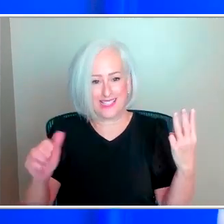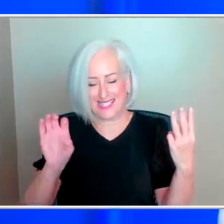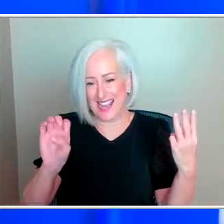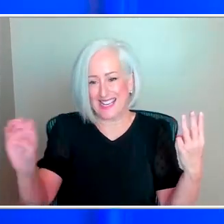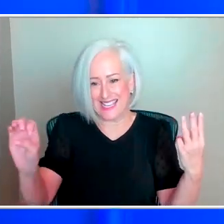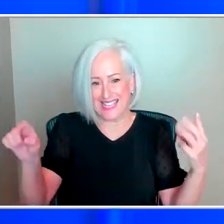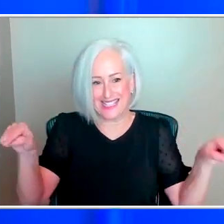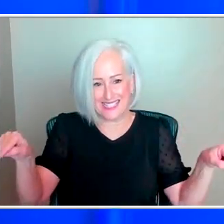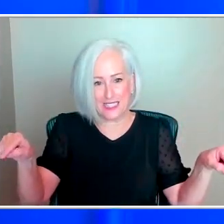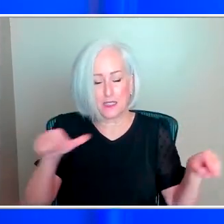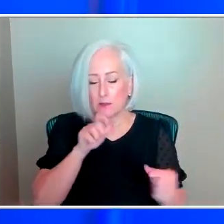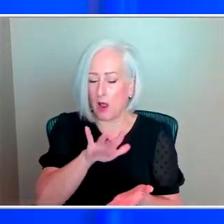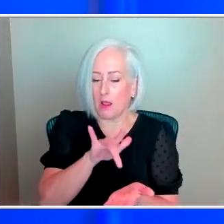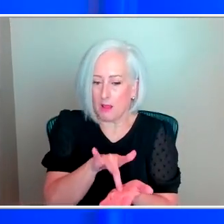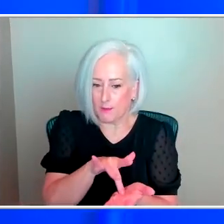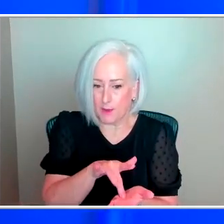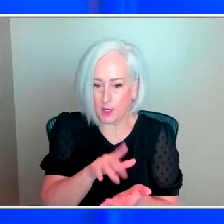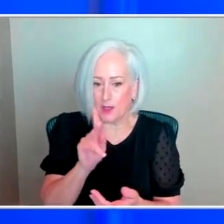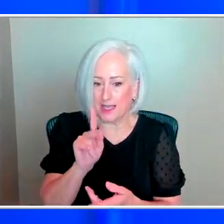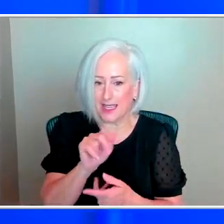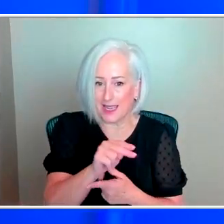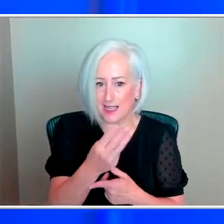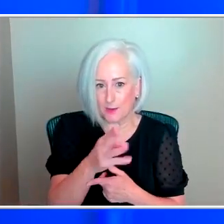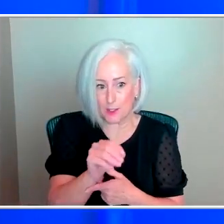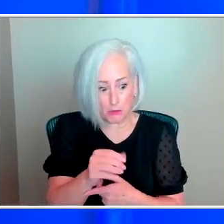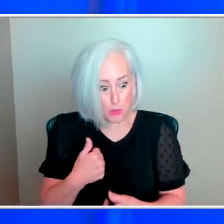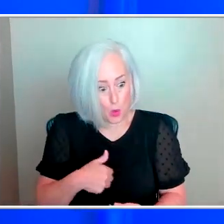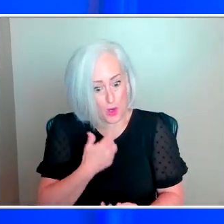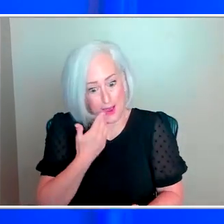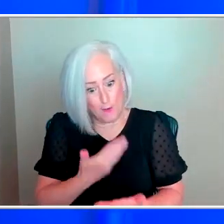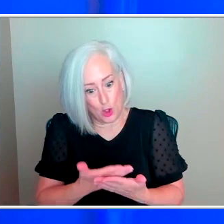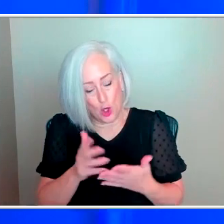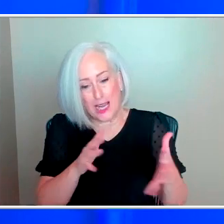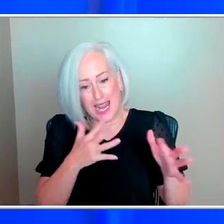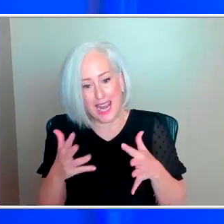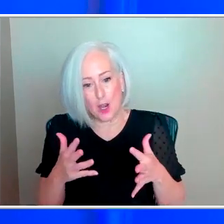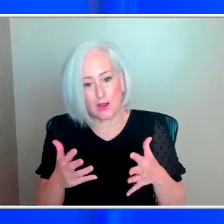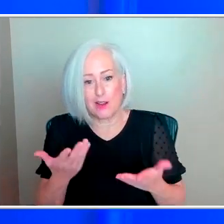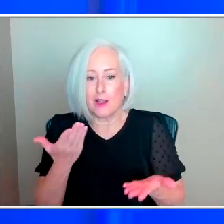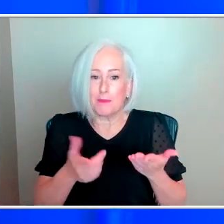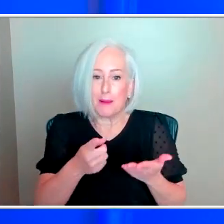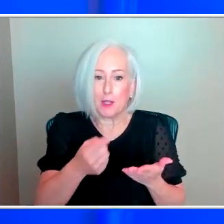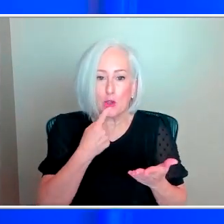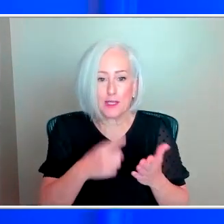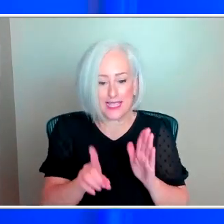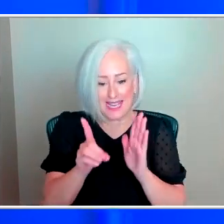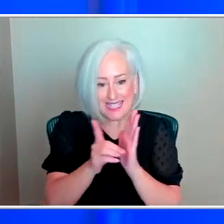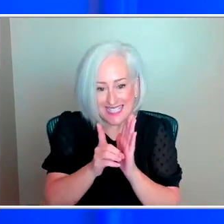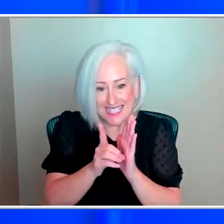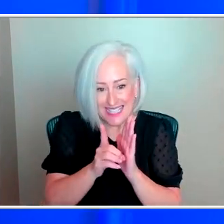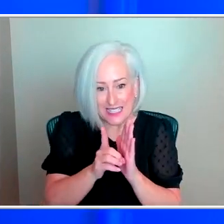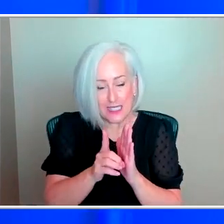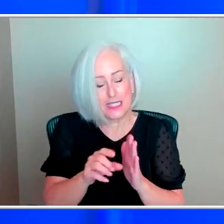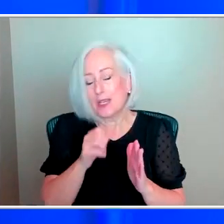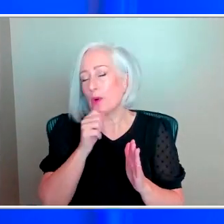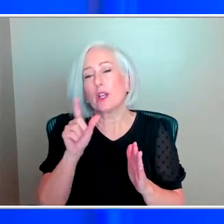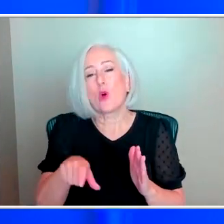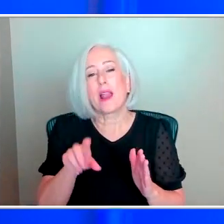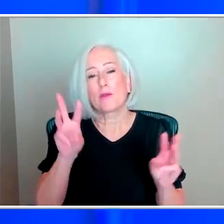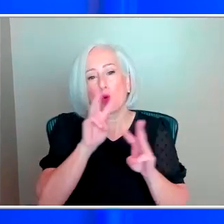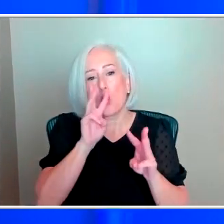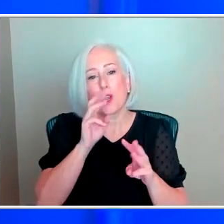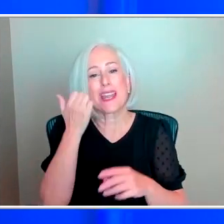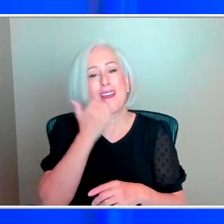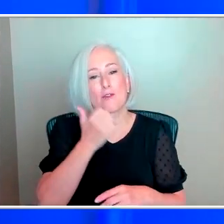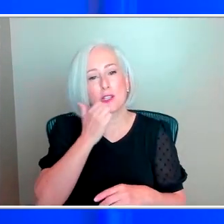Kansas, because we have pretty good air. Even though we may say it's a D, it's not something we have to worry about on a daily basis.